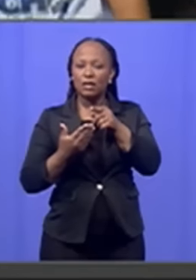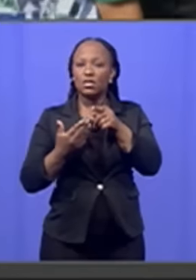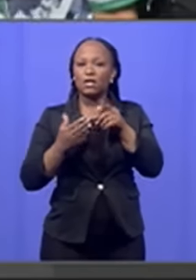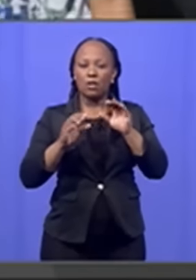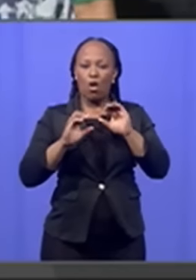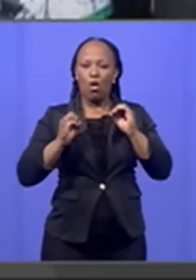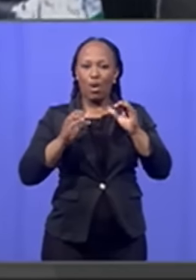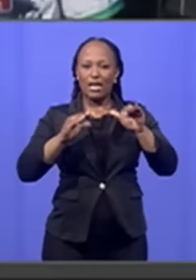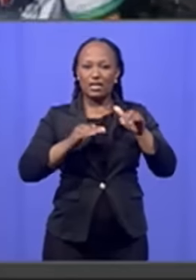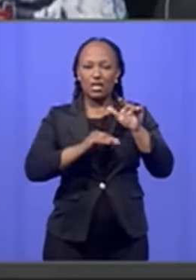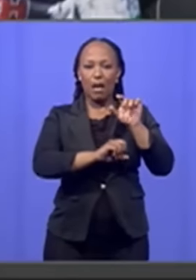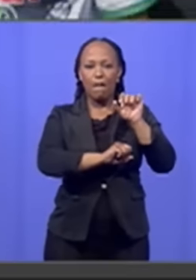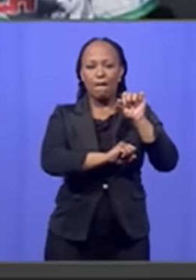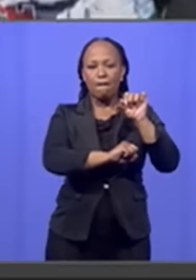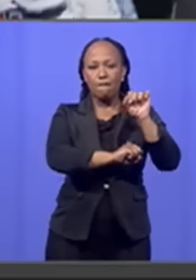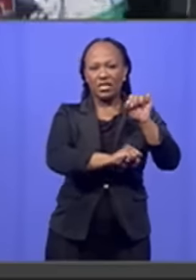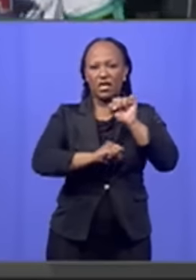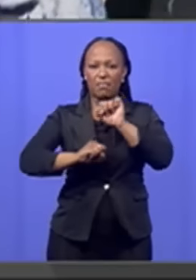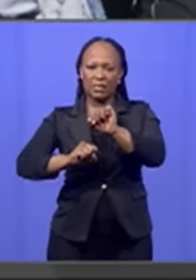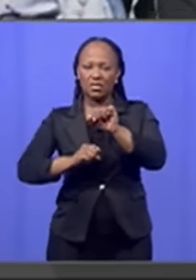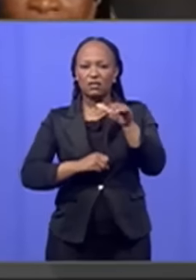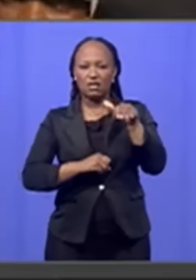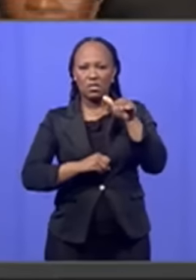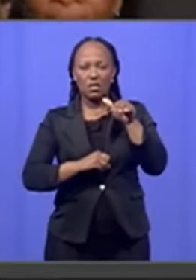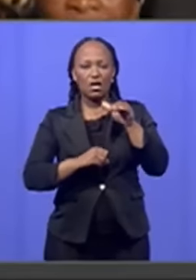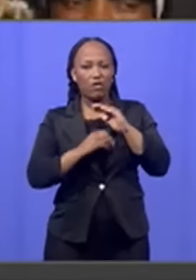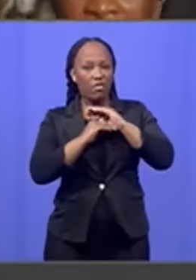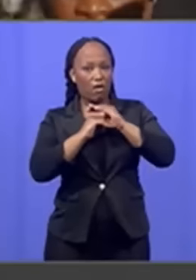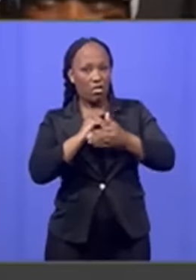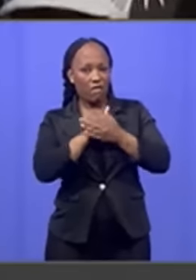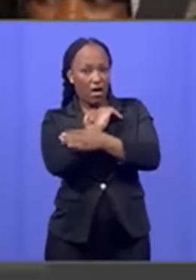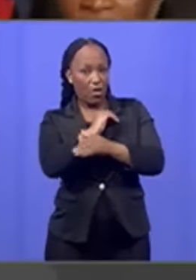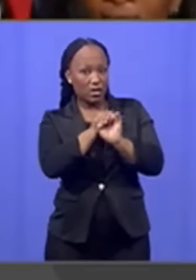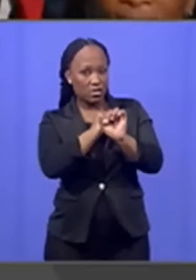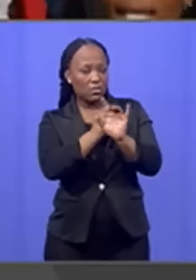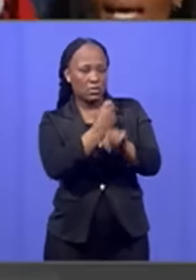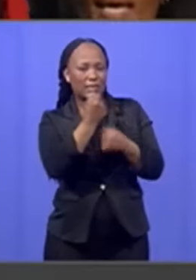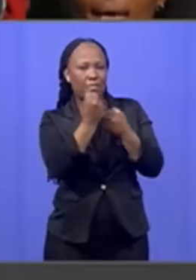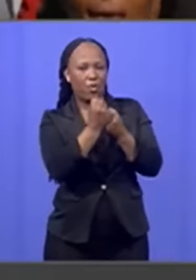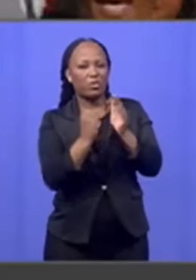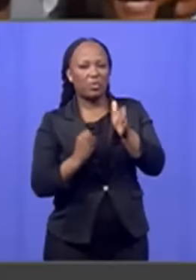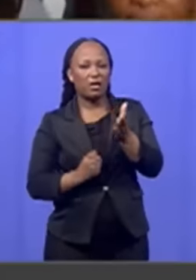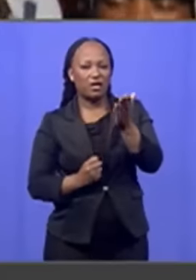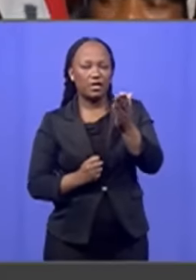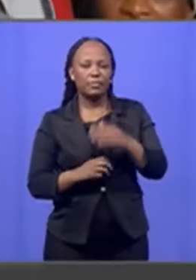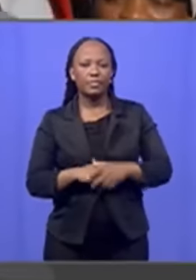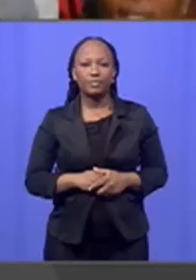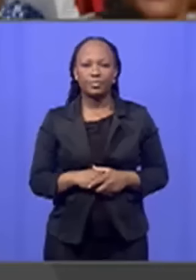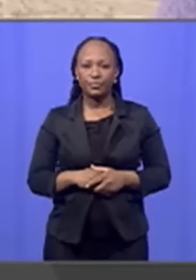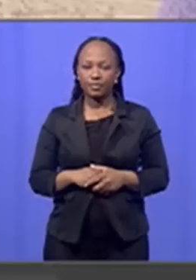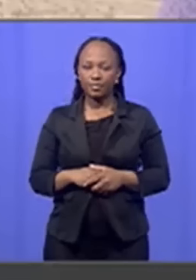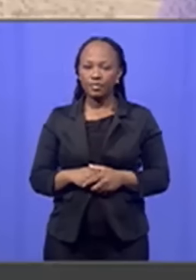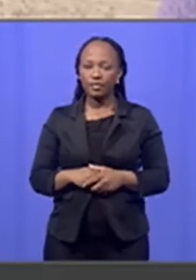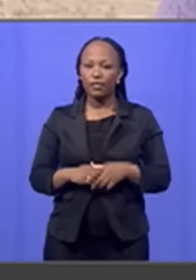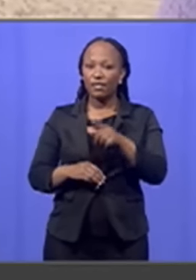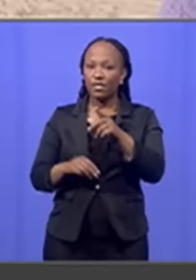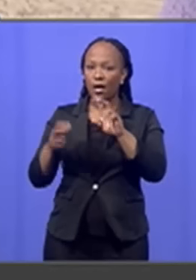tshehetsa baahi ba Zimbabwe ba lwanelang ho tshireletsa demokrasi naheng ya bona. The problem hasn't been solved